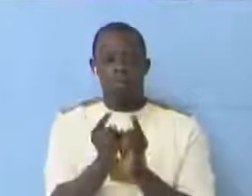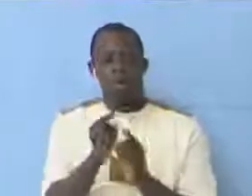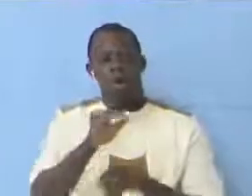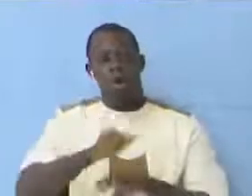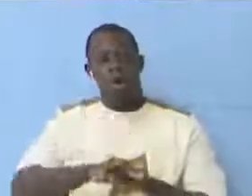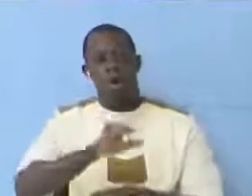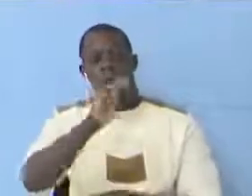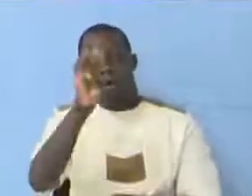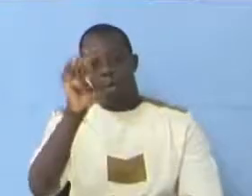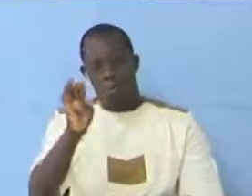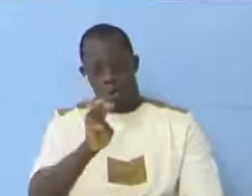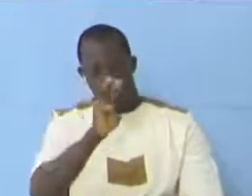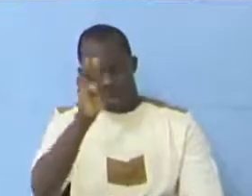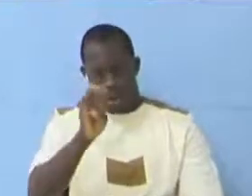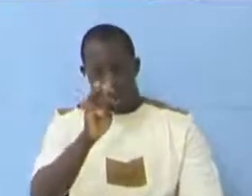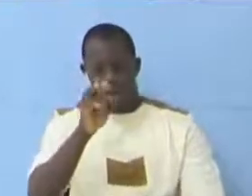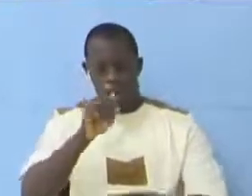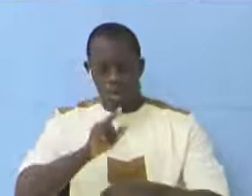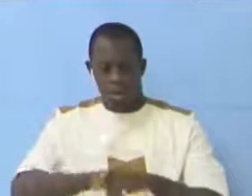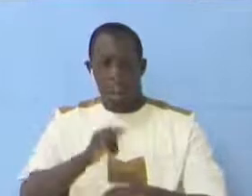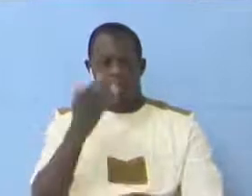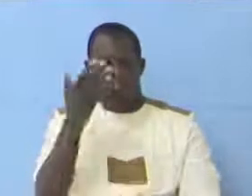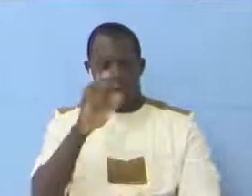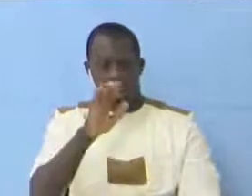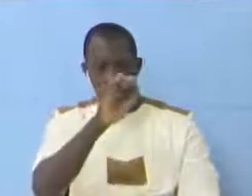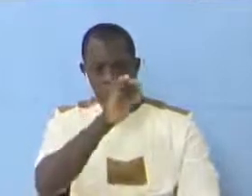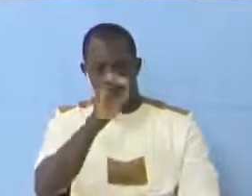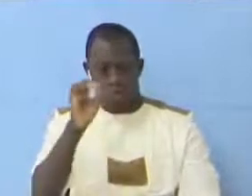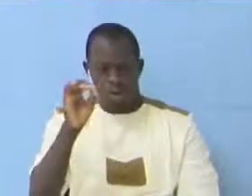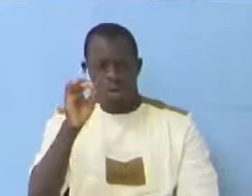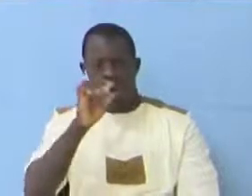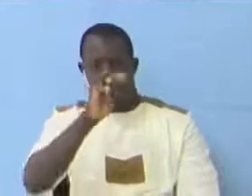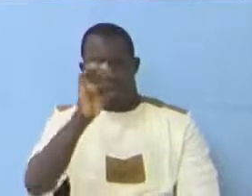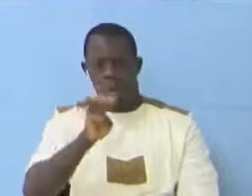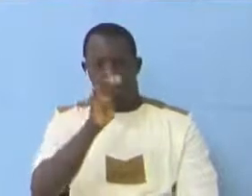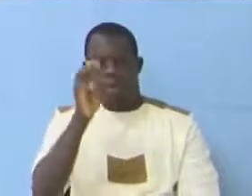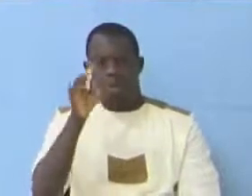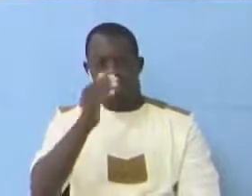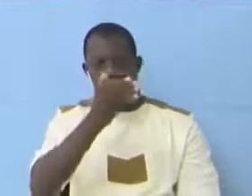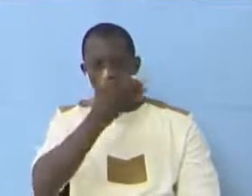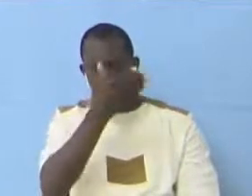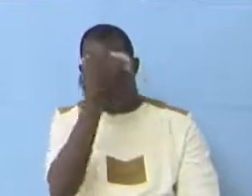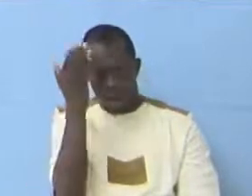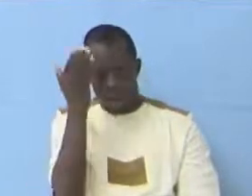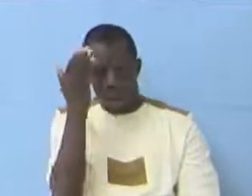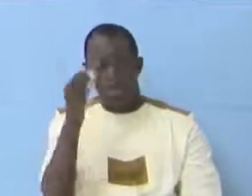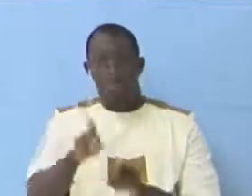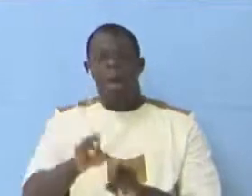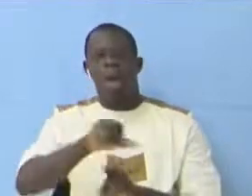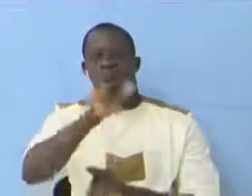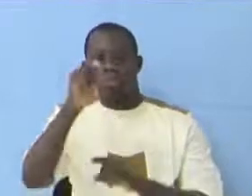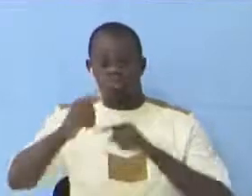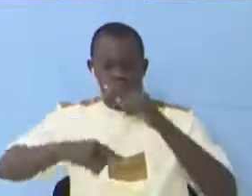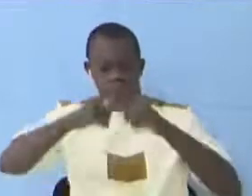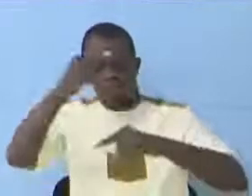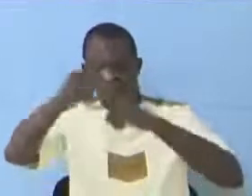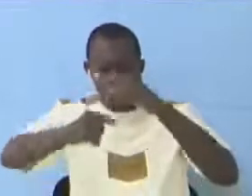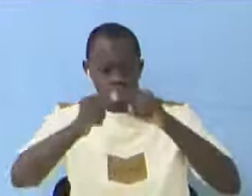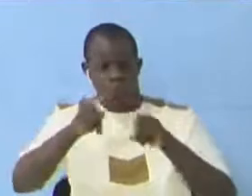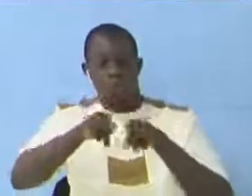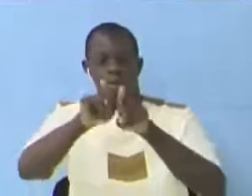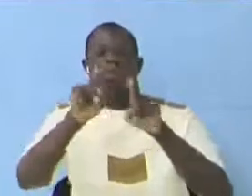on Monday, sharp 10 o'clock, Monday morning. And we will continue with